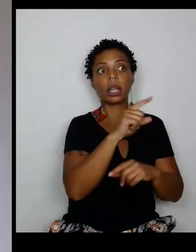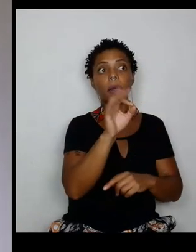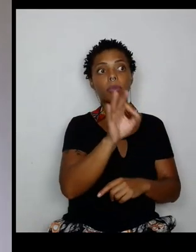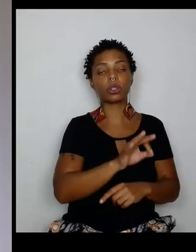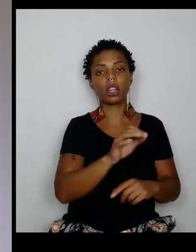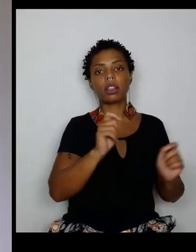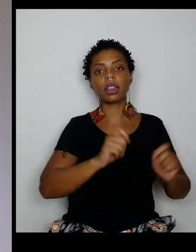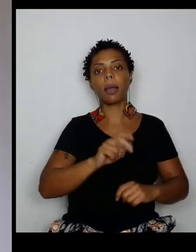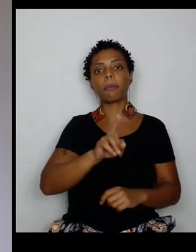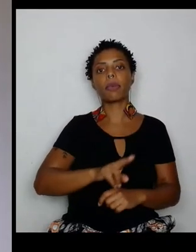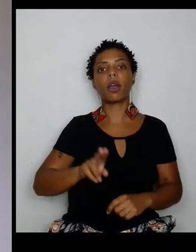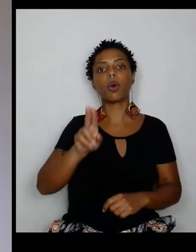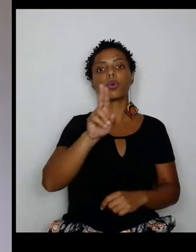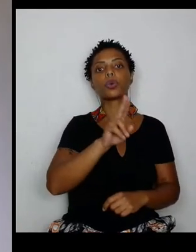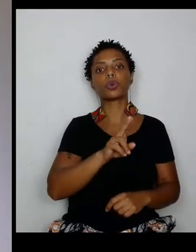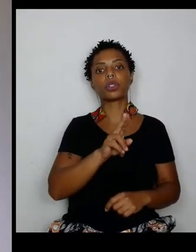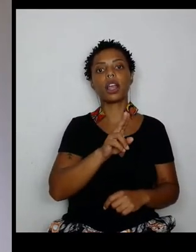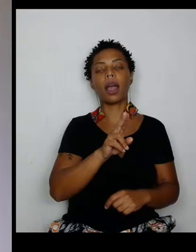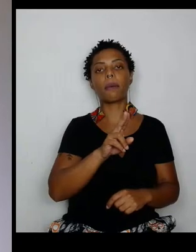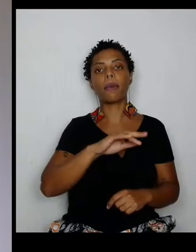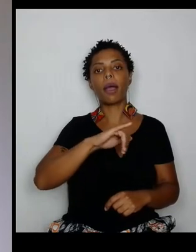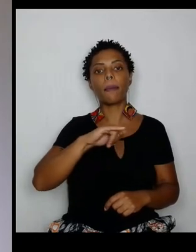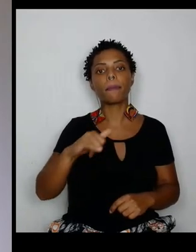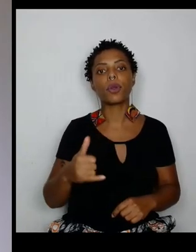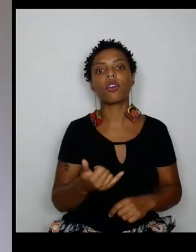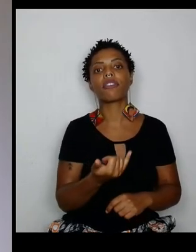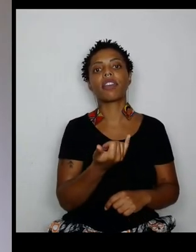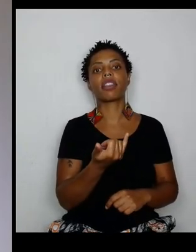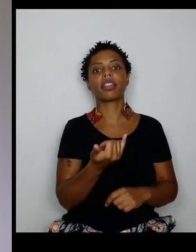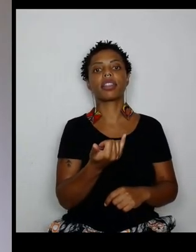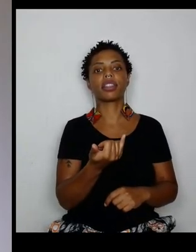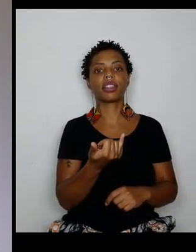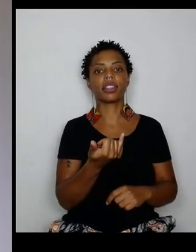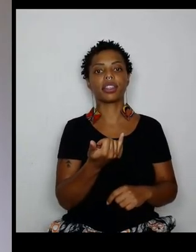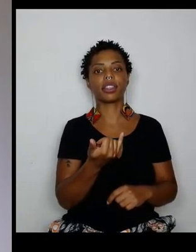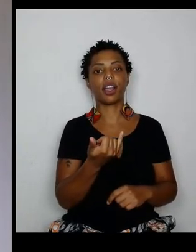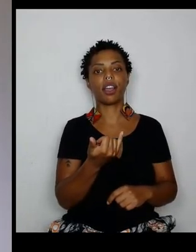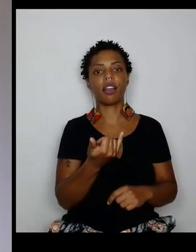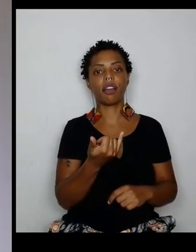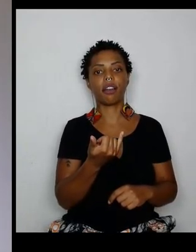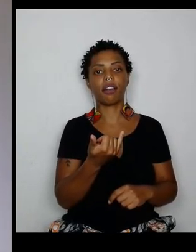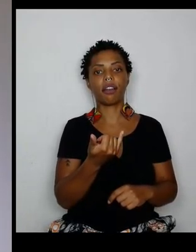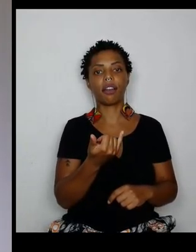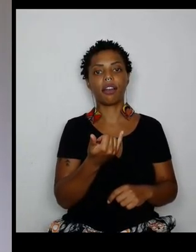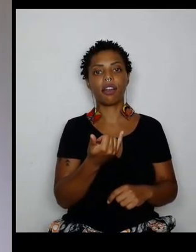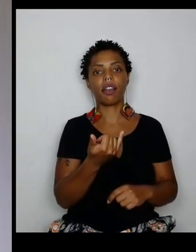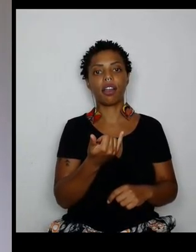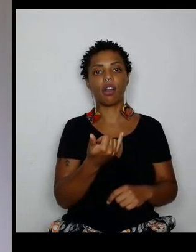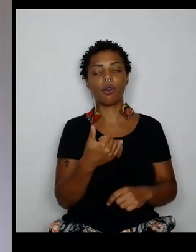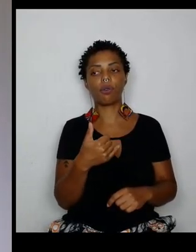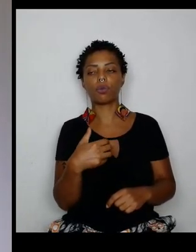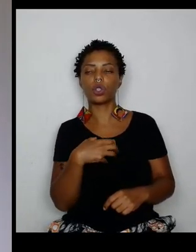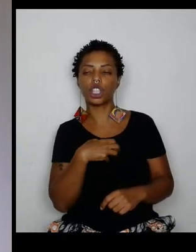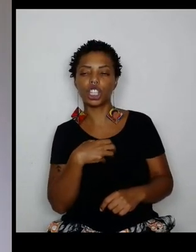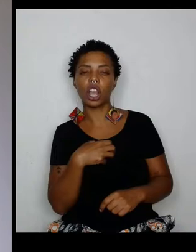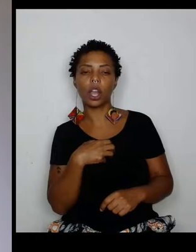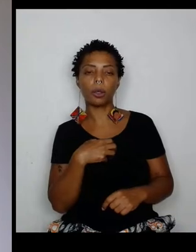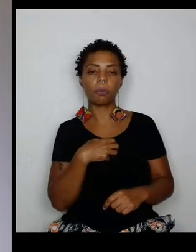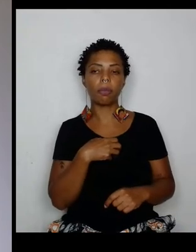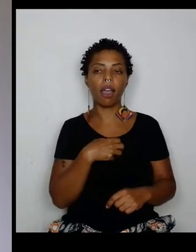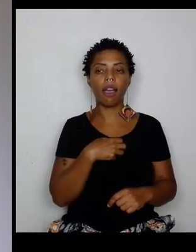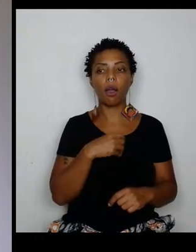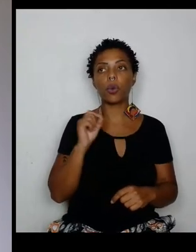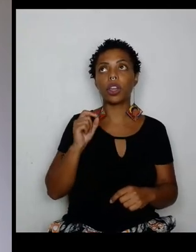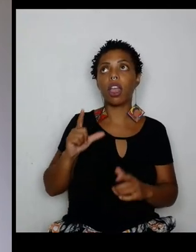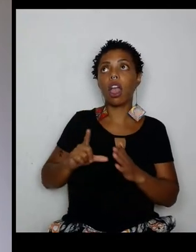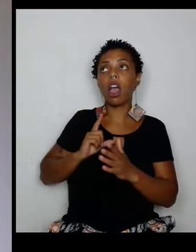for the west to learn from its mistakes for the west to be a better person you know and i feel like there is some